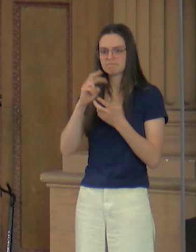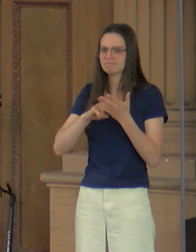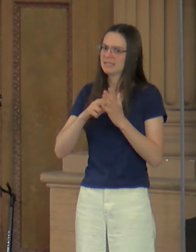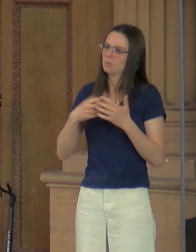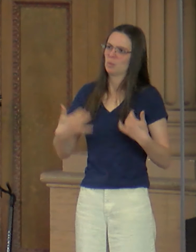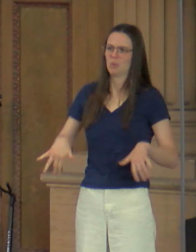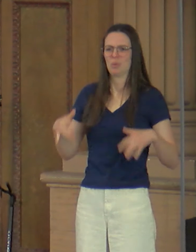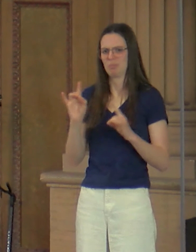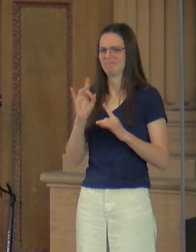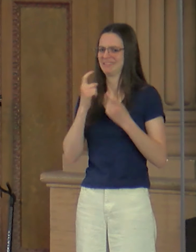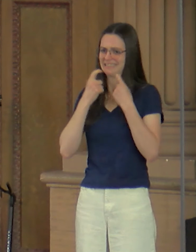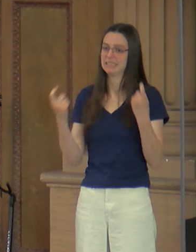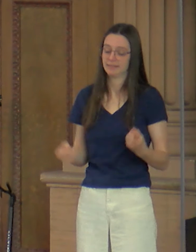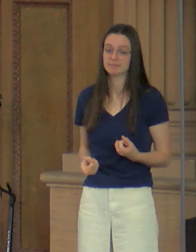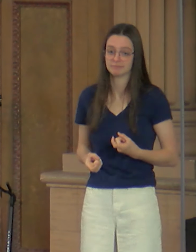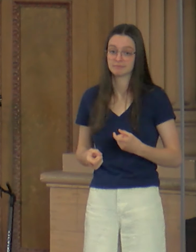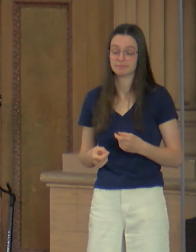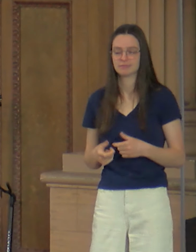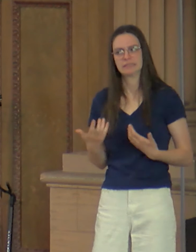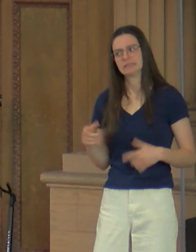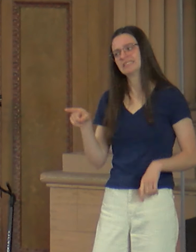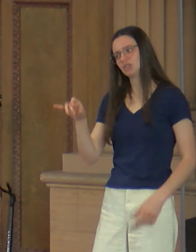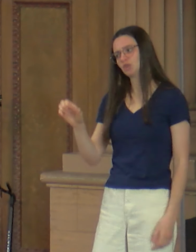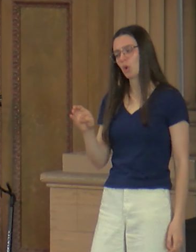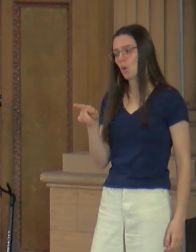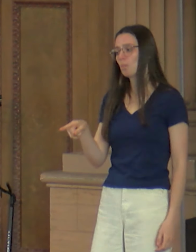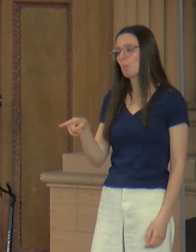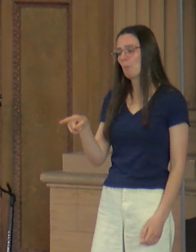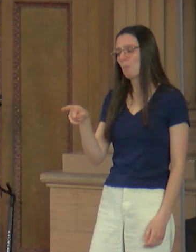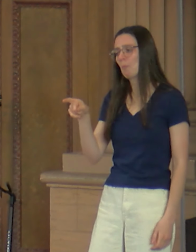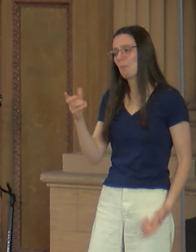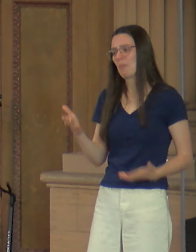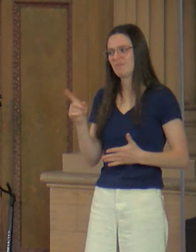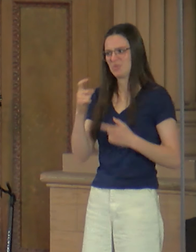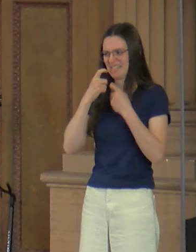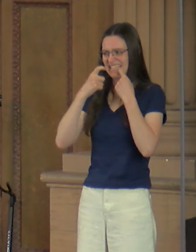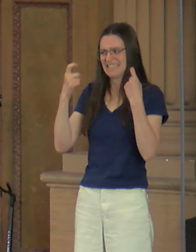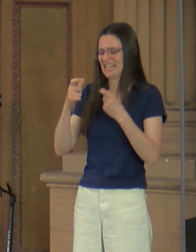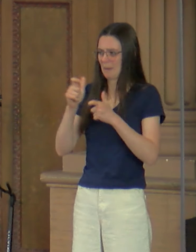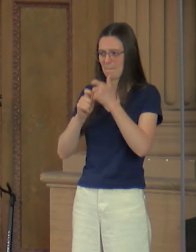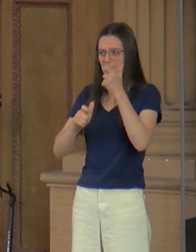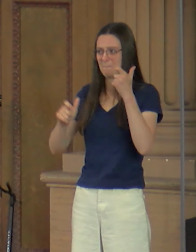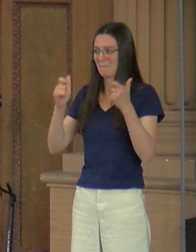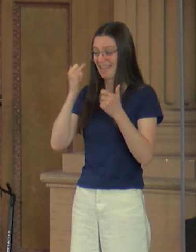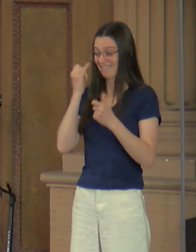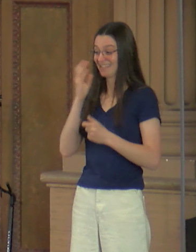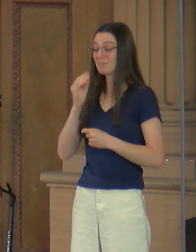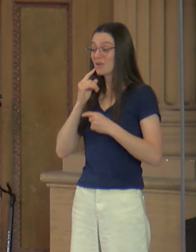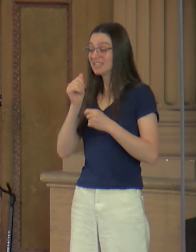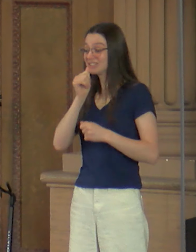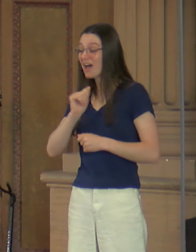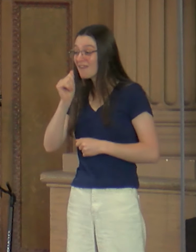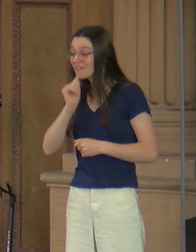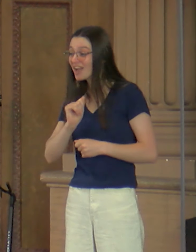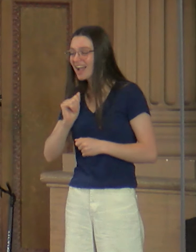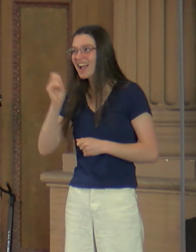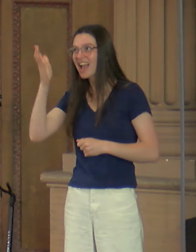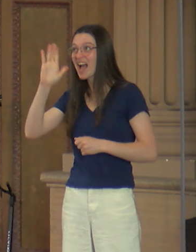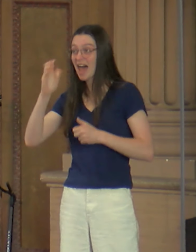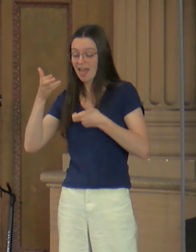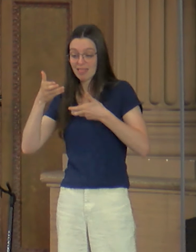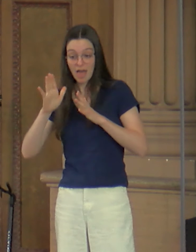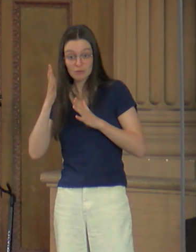bad. Like, you must have sinned big to have all of this calamity come into your life. God only allows really bad things to happen